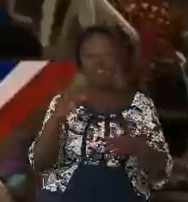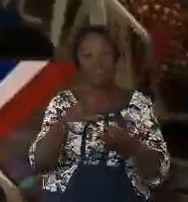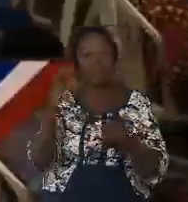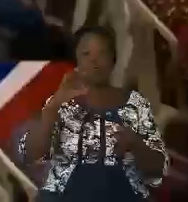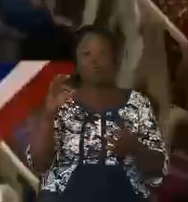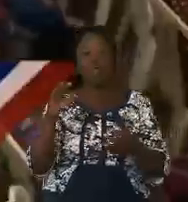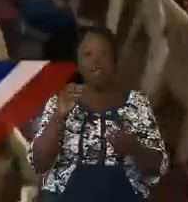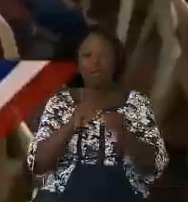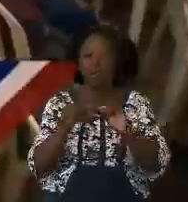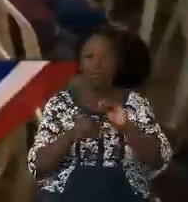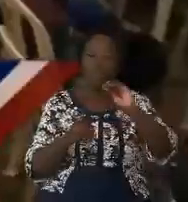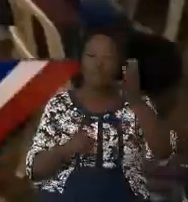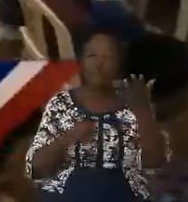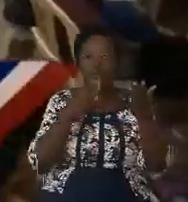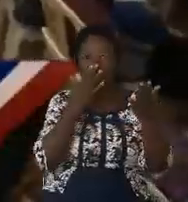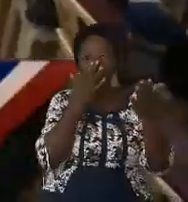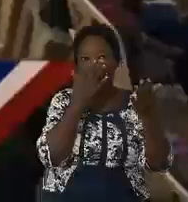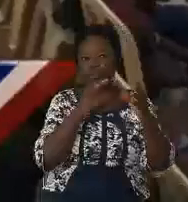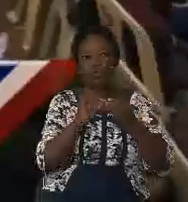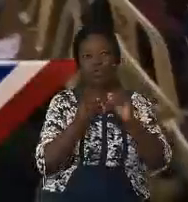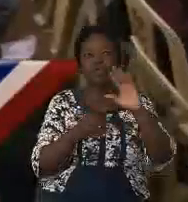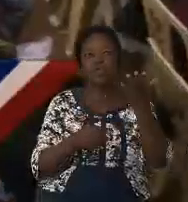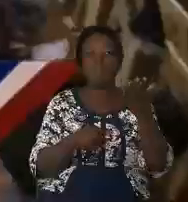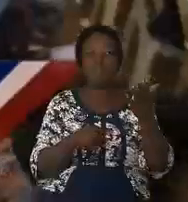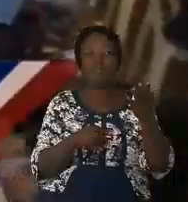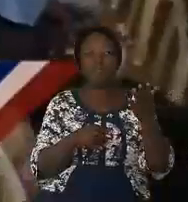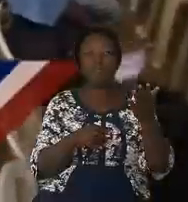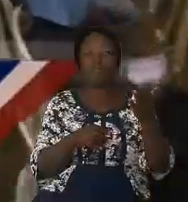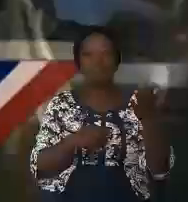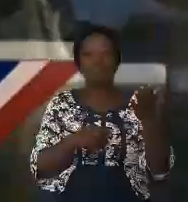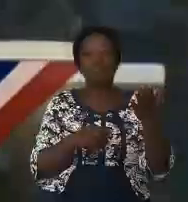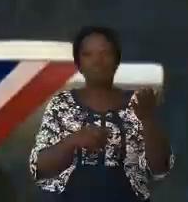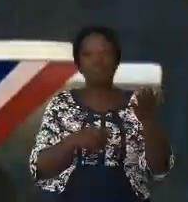The preventable return of the Spirit.